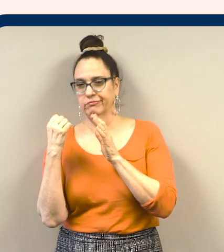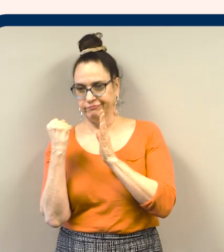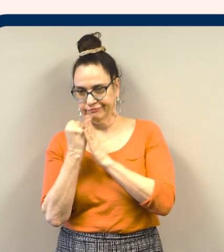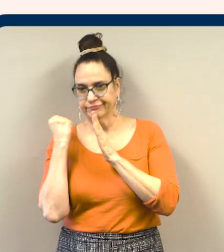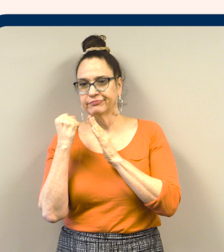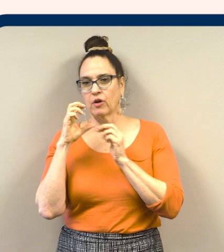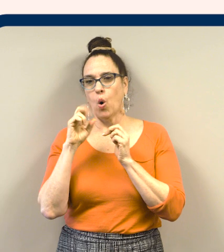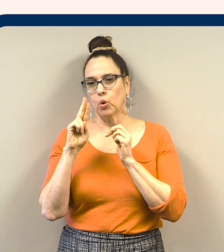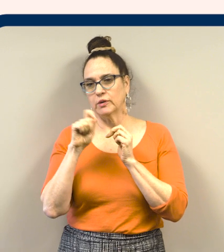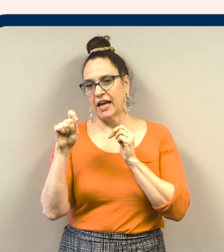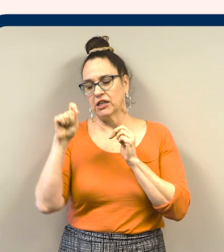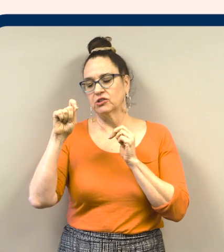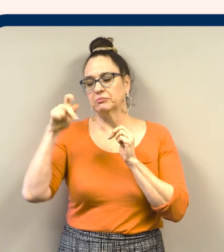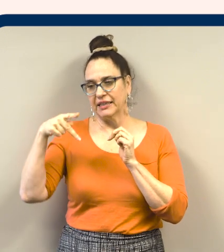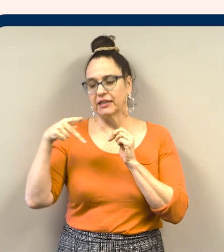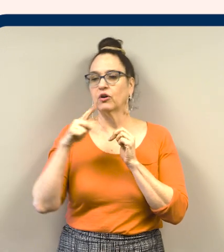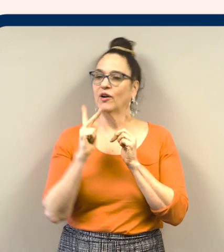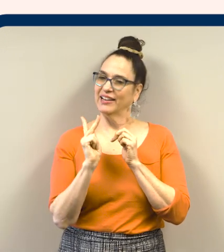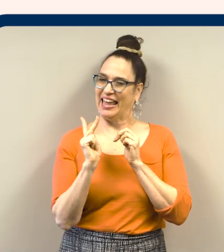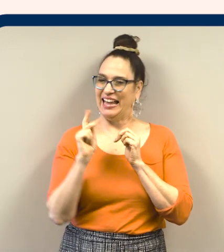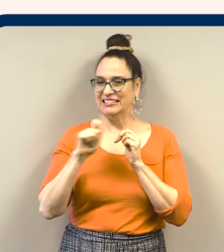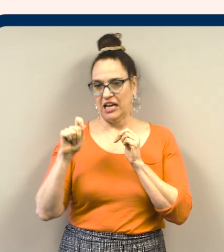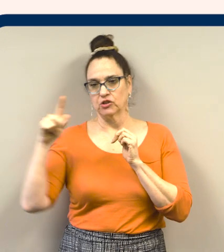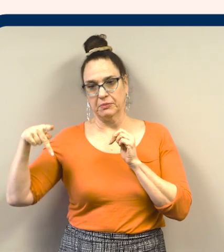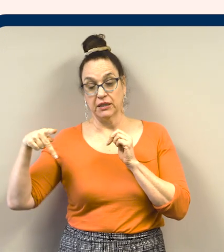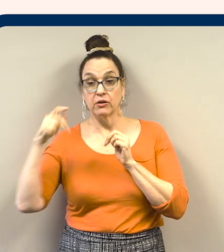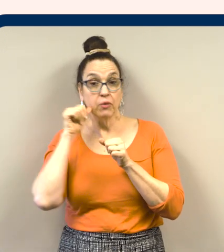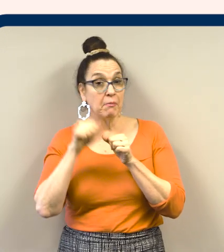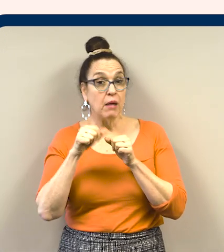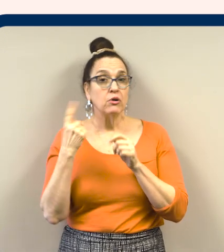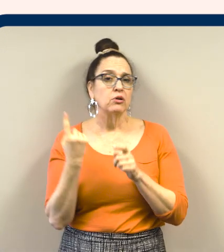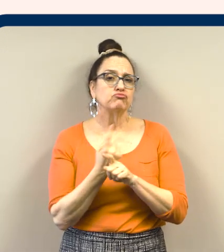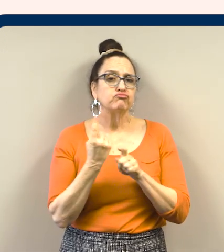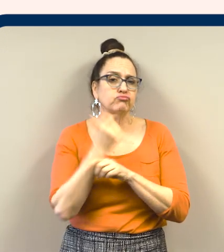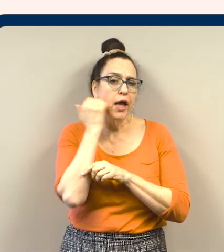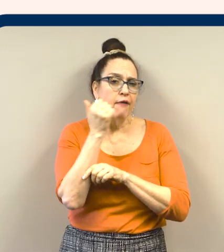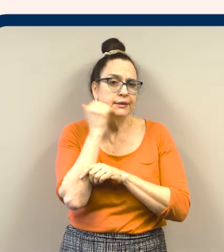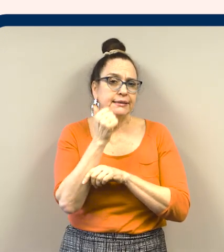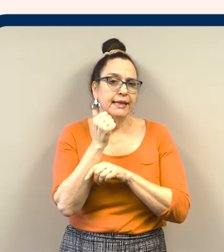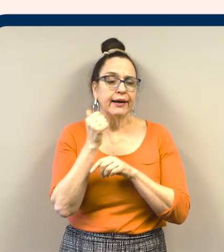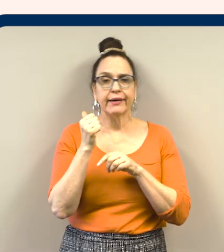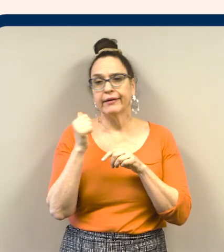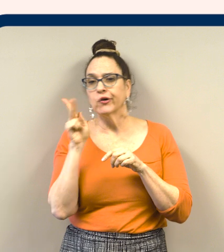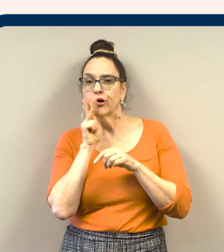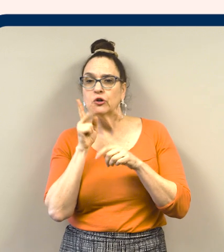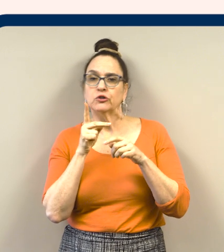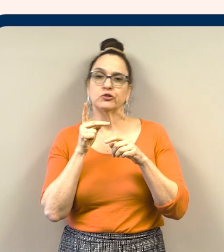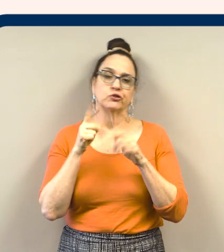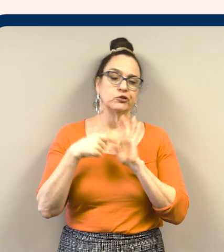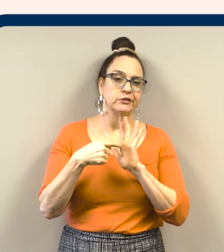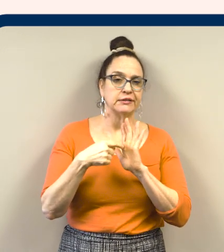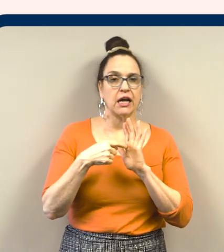OU-P or K-P. Remember that a regular kosher sign like